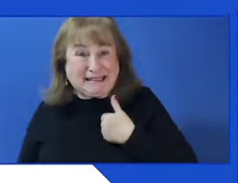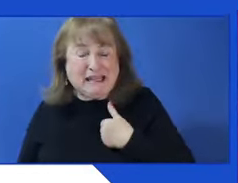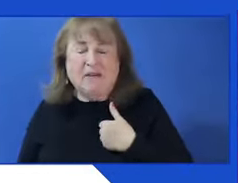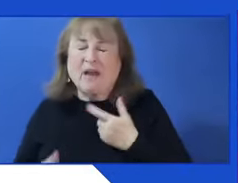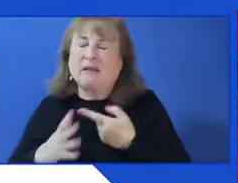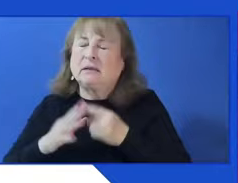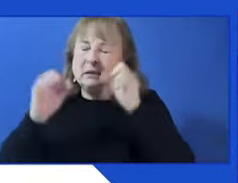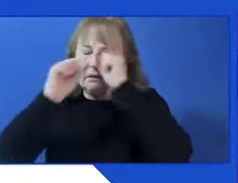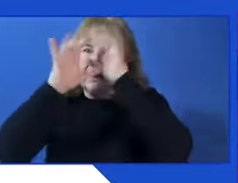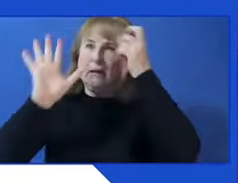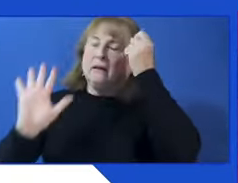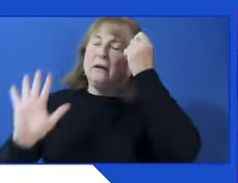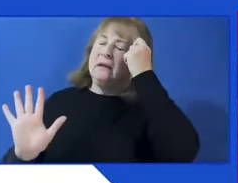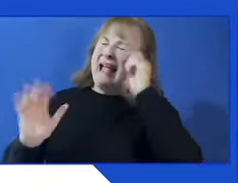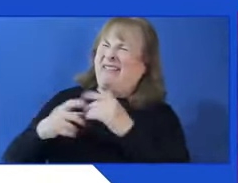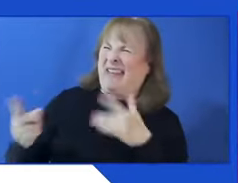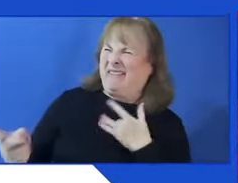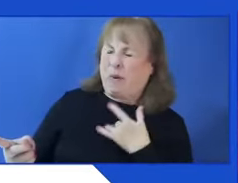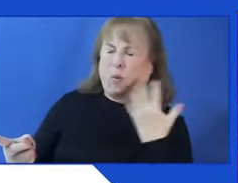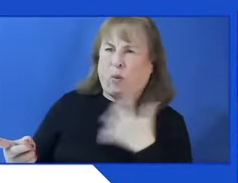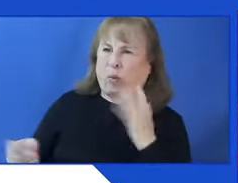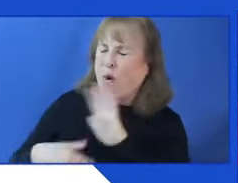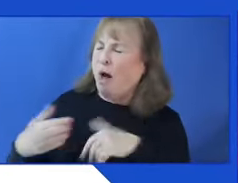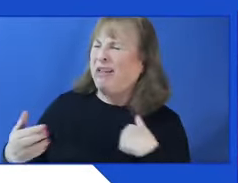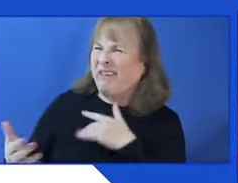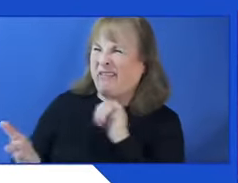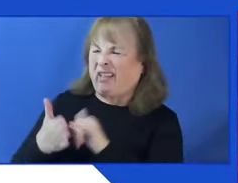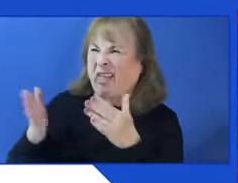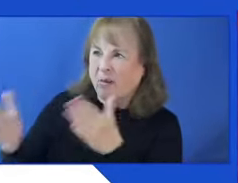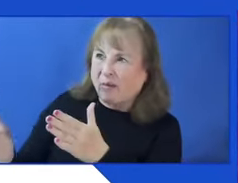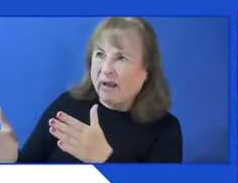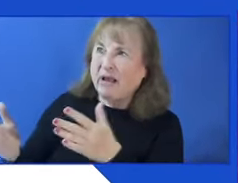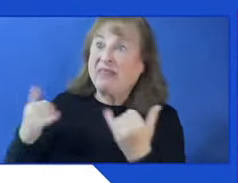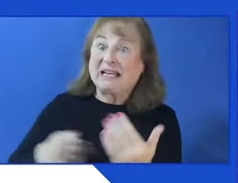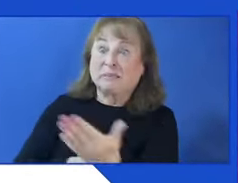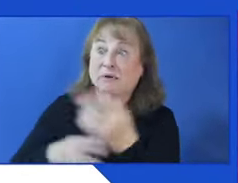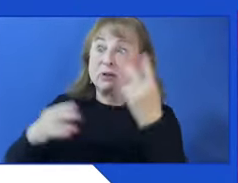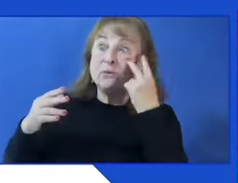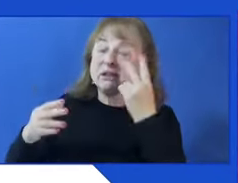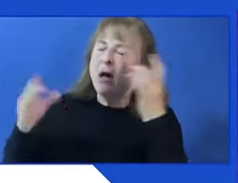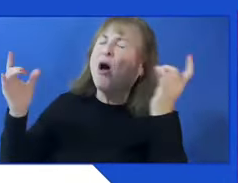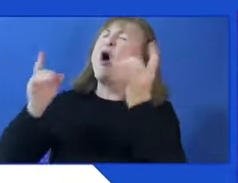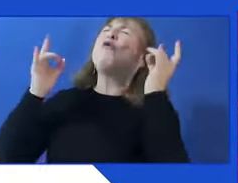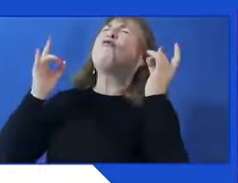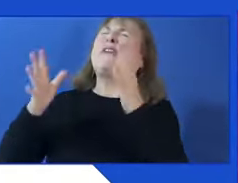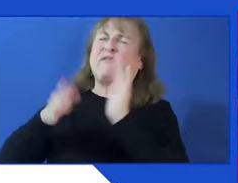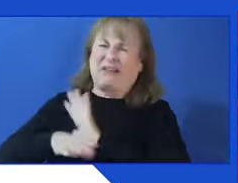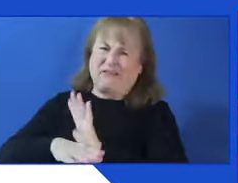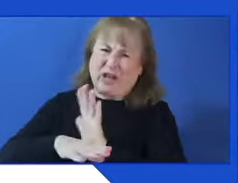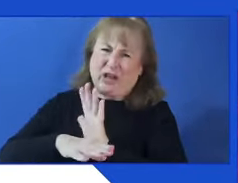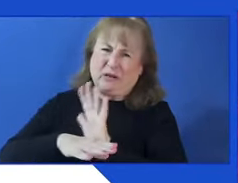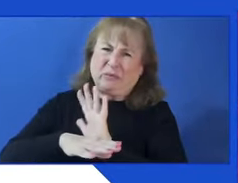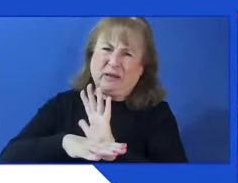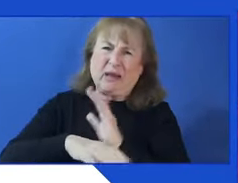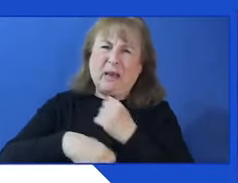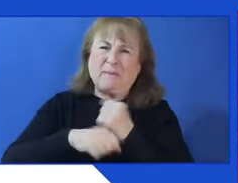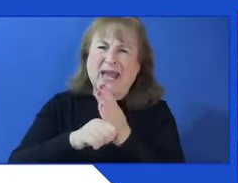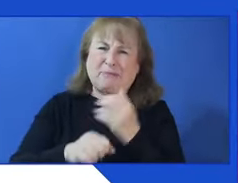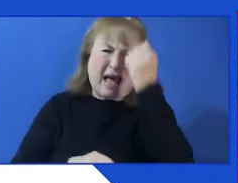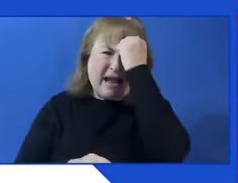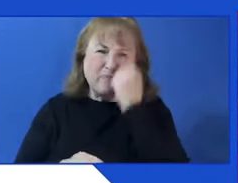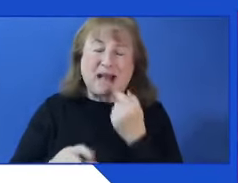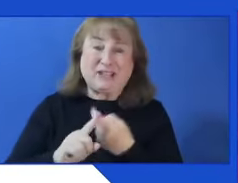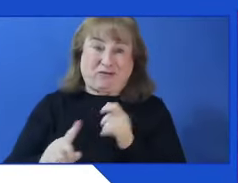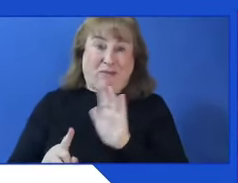their despair. All of us feel that way. This morning, we watched the horrific film that was produced by Hamas from their